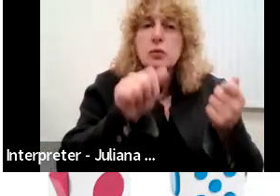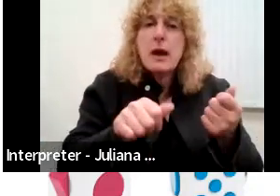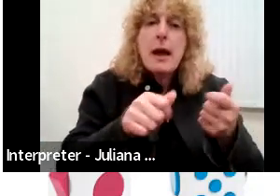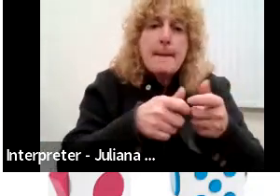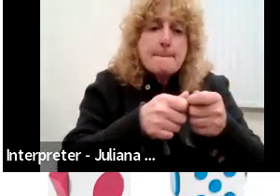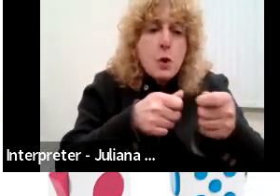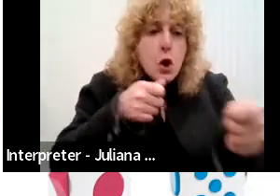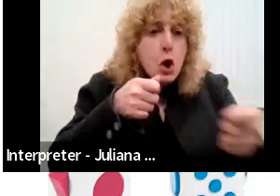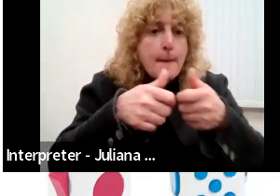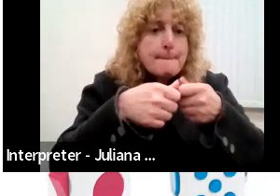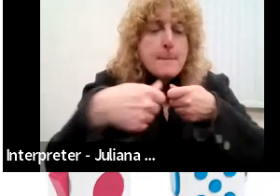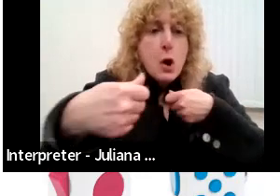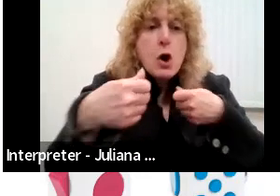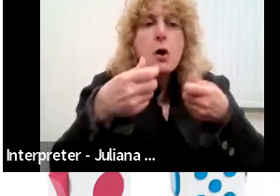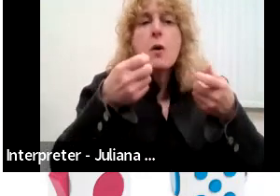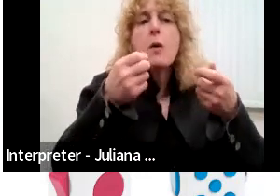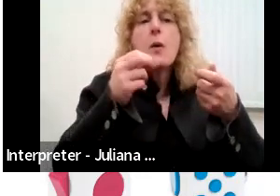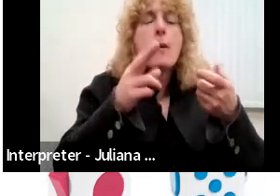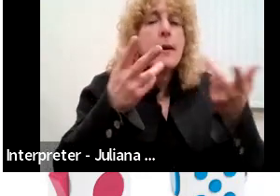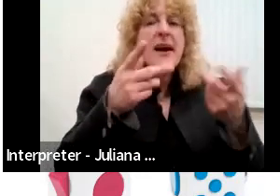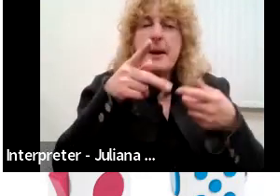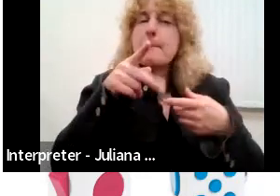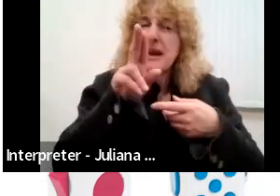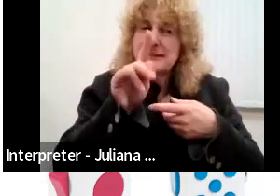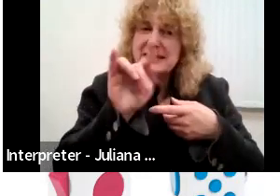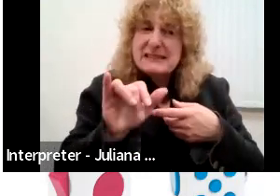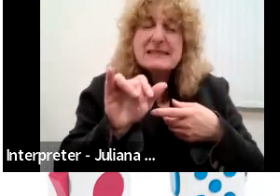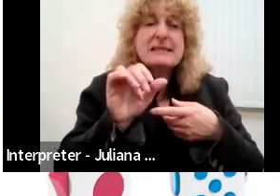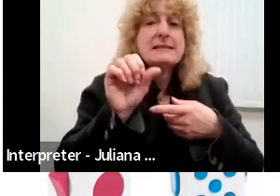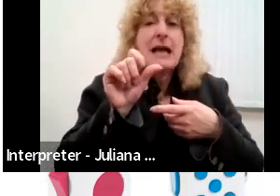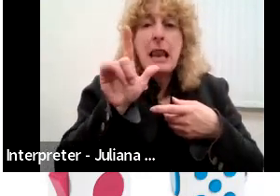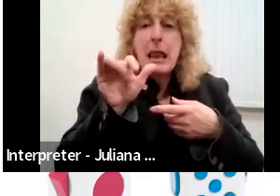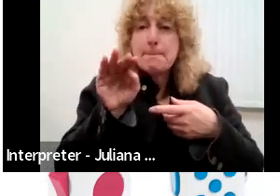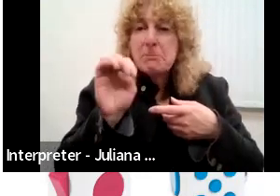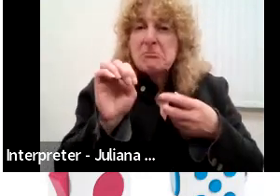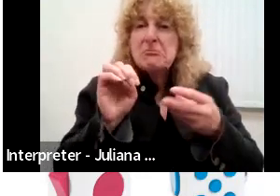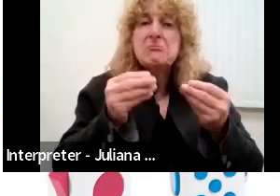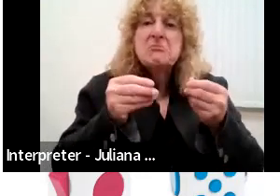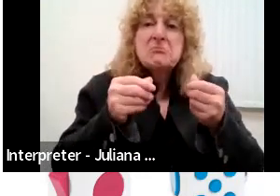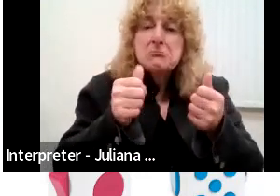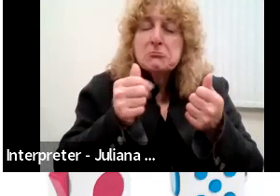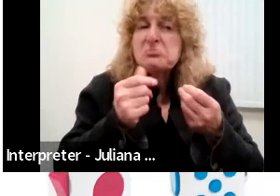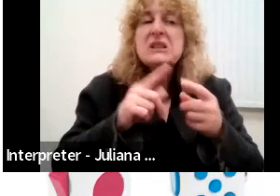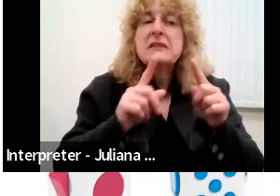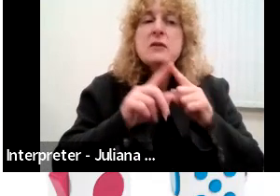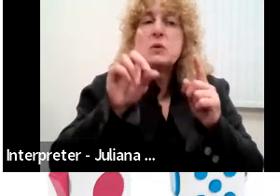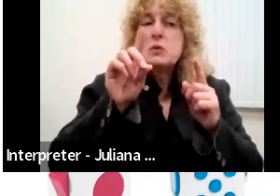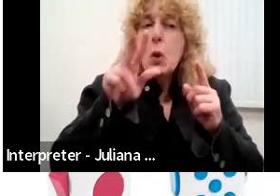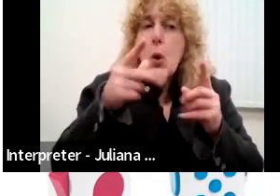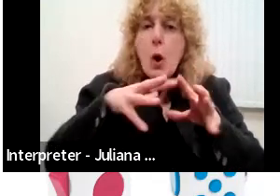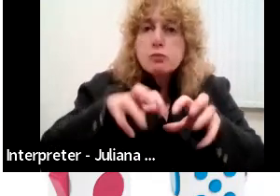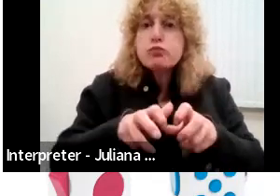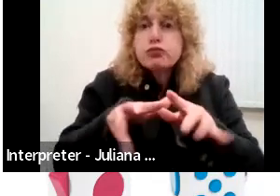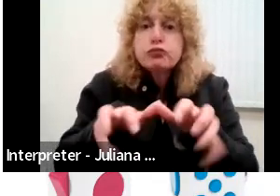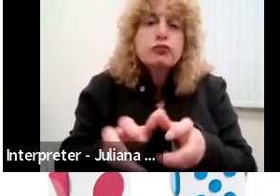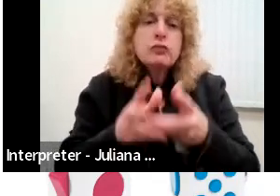apart, but just like putty, slime, different dough, those can also be helpful. There